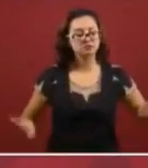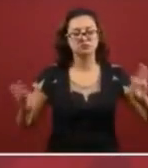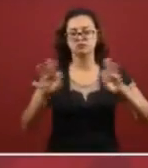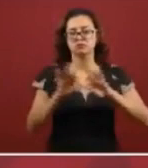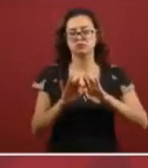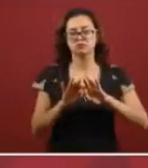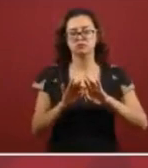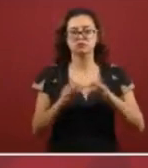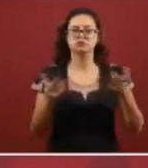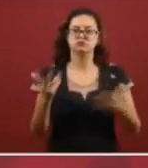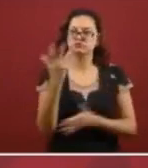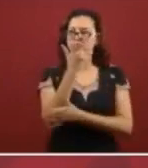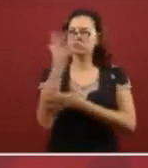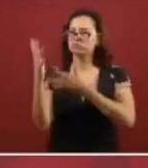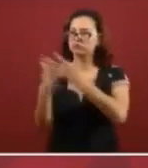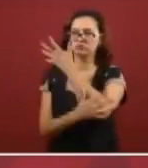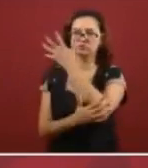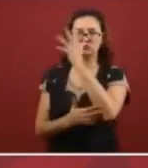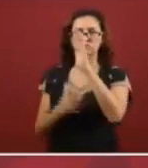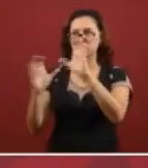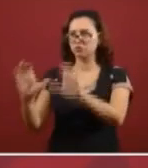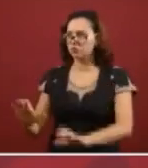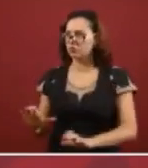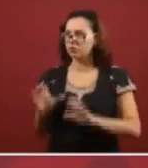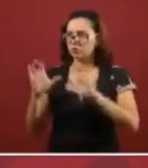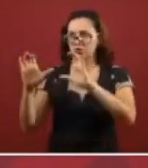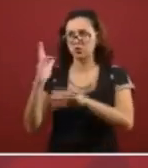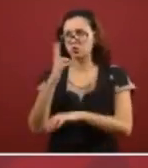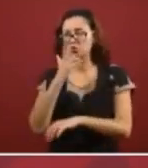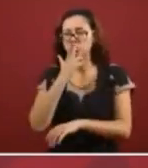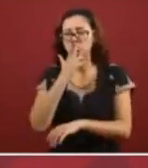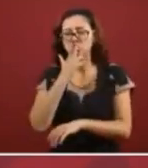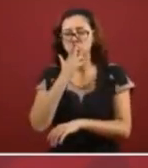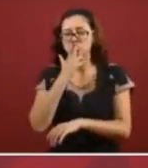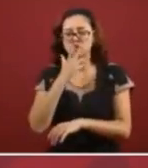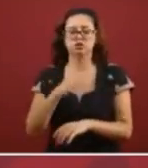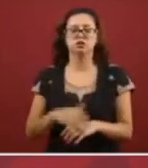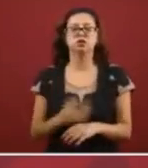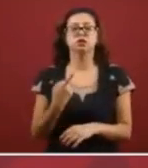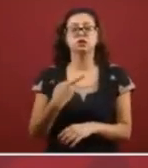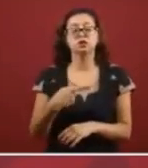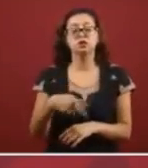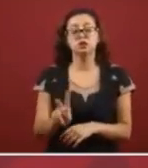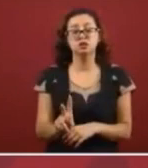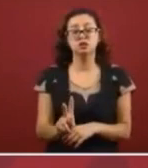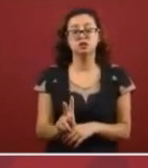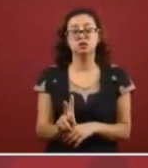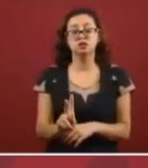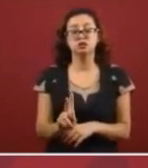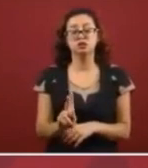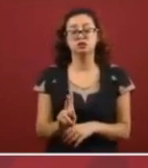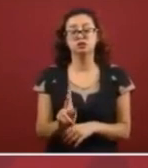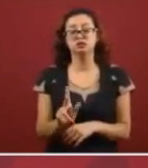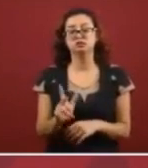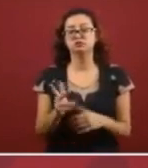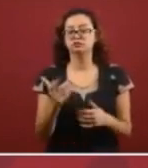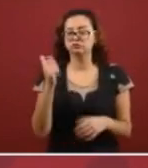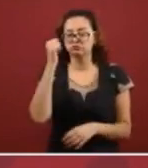it worth it. The most important thing is nature and the environment. However,